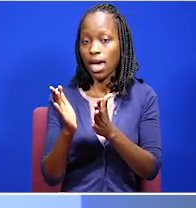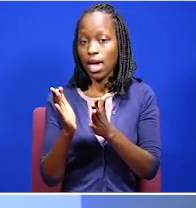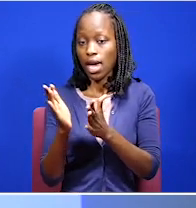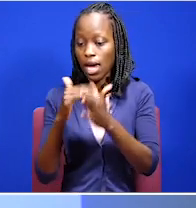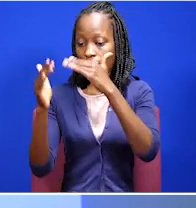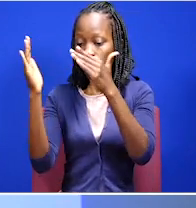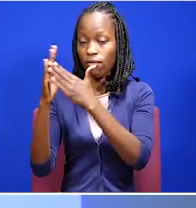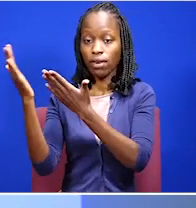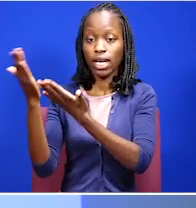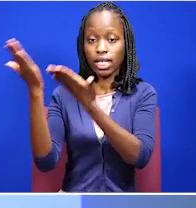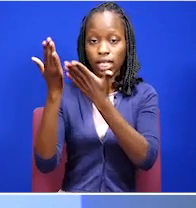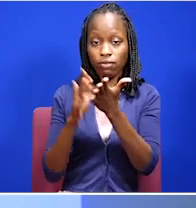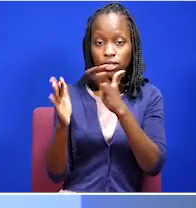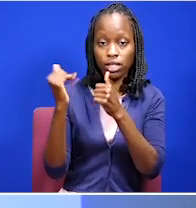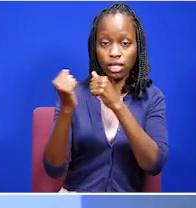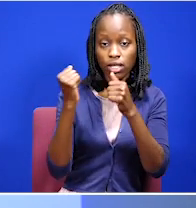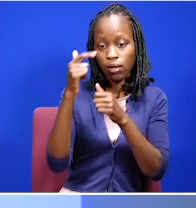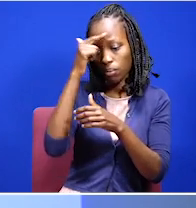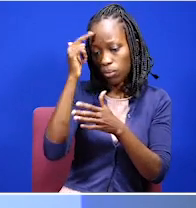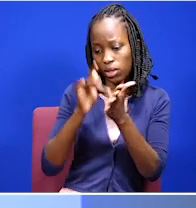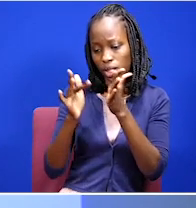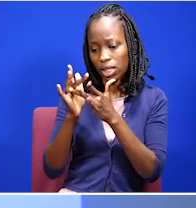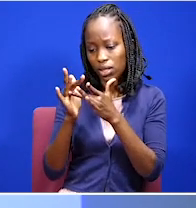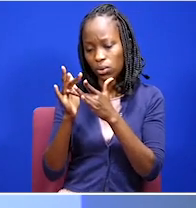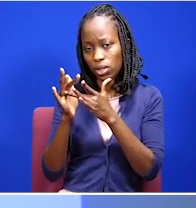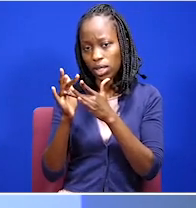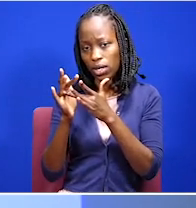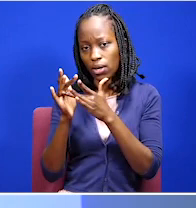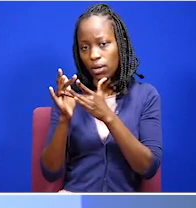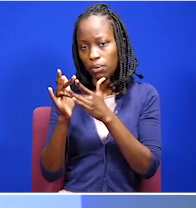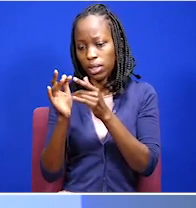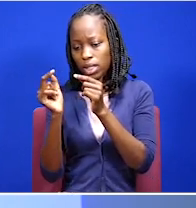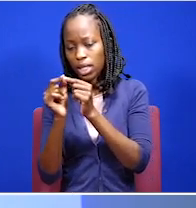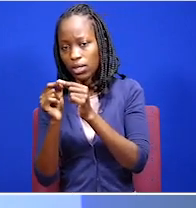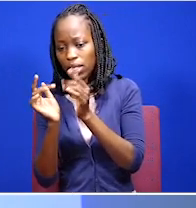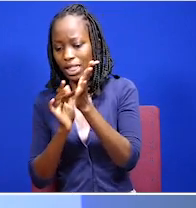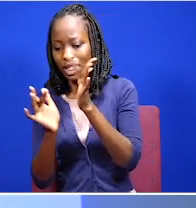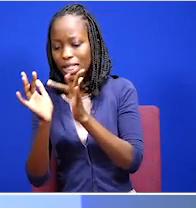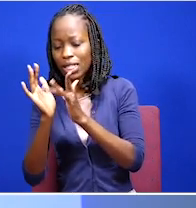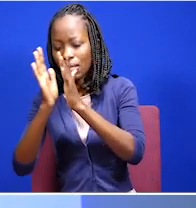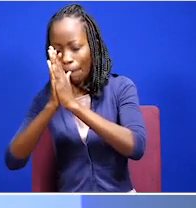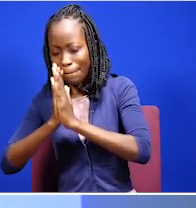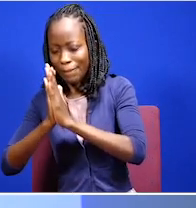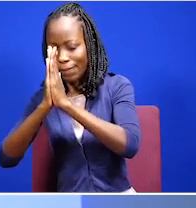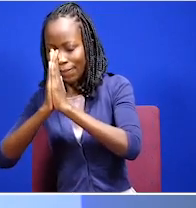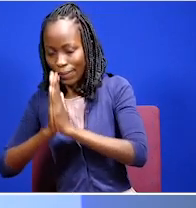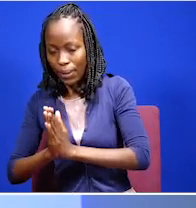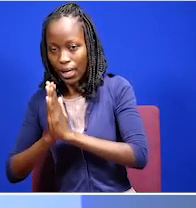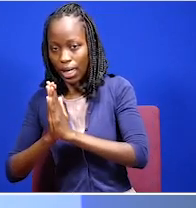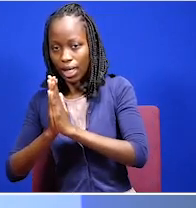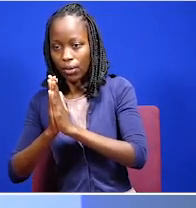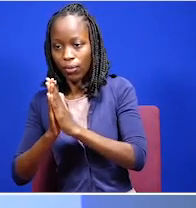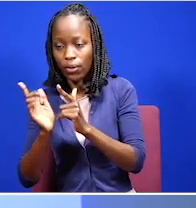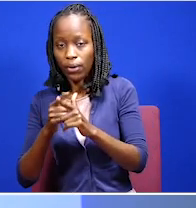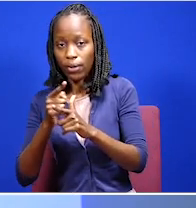appeared to him from heaven and strengthened him. And being in agony, verse 44, and being in agony, he